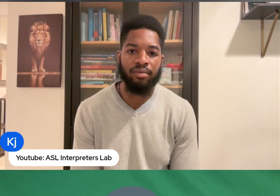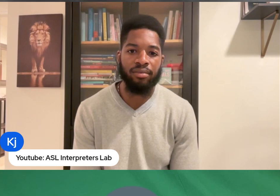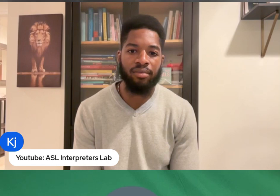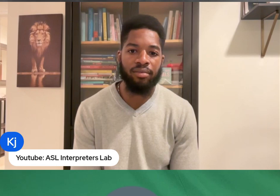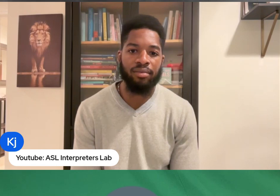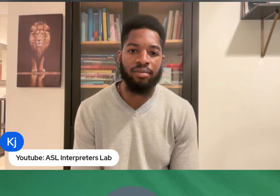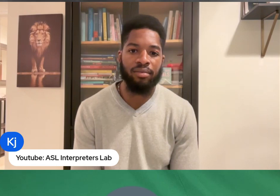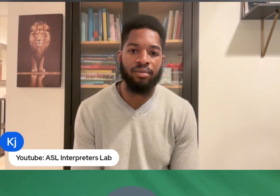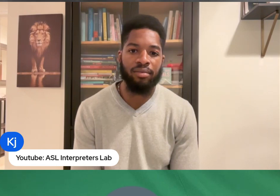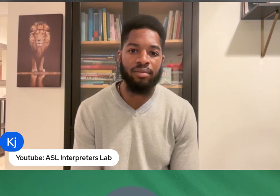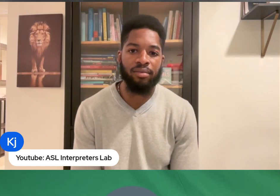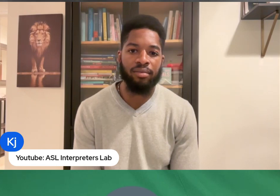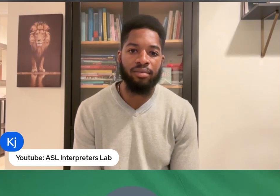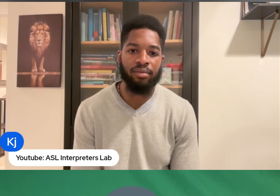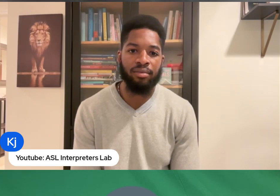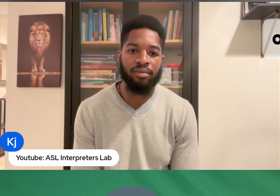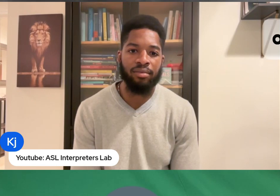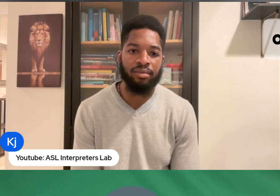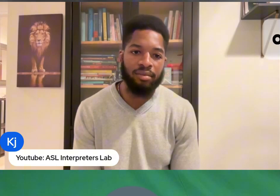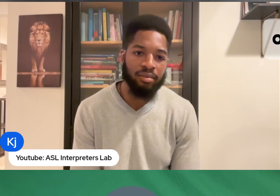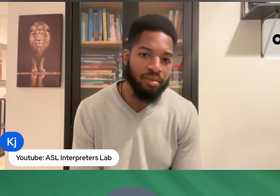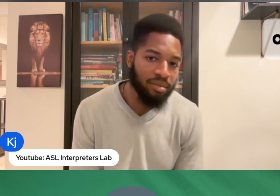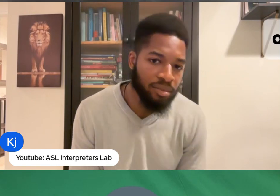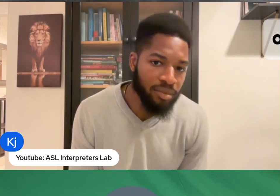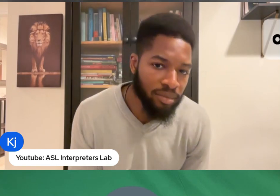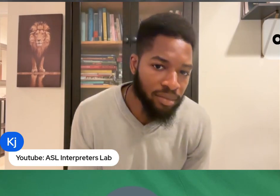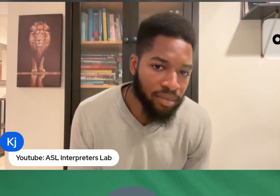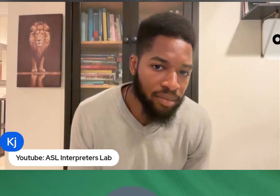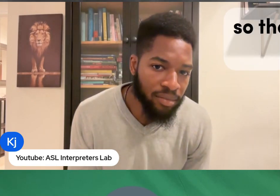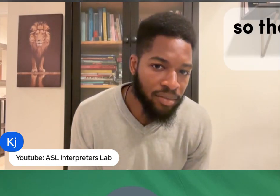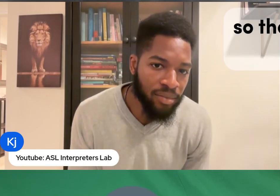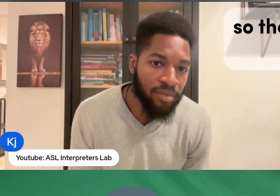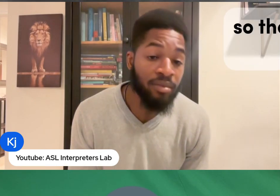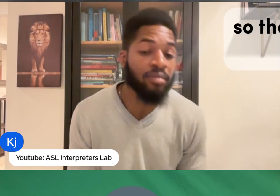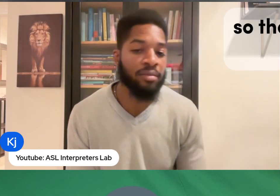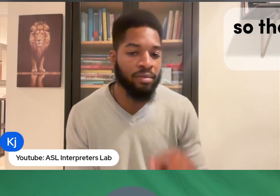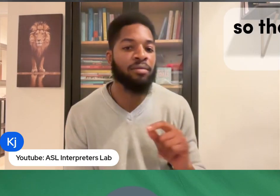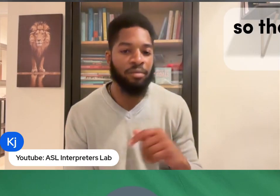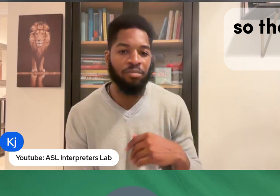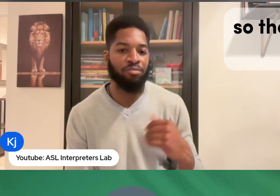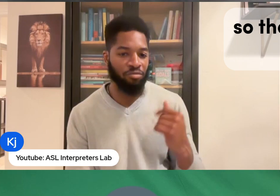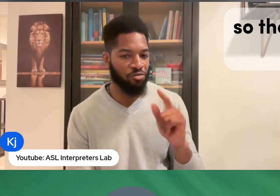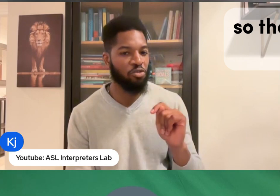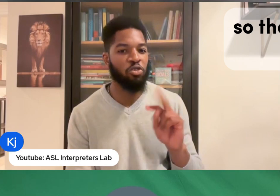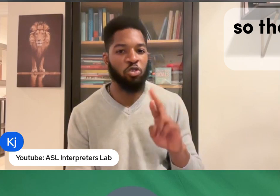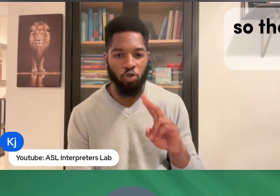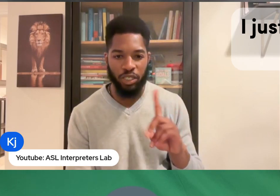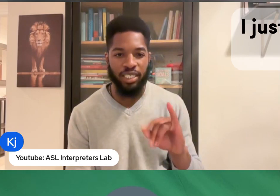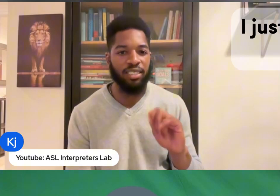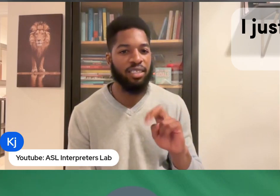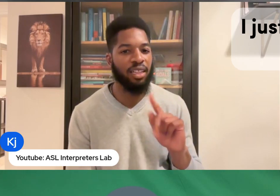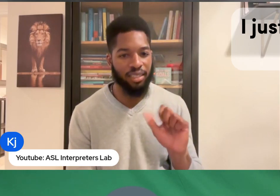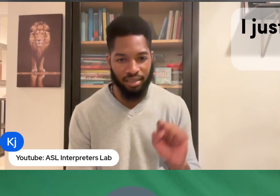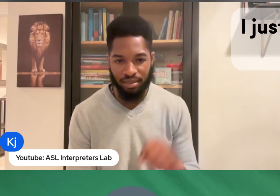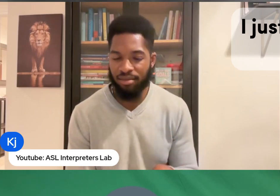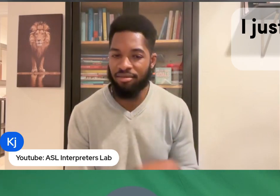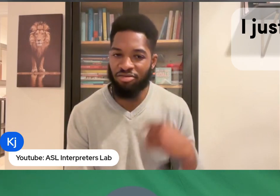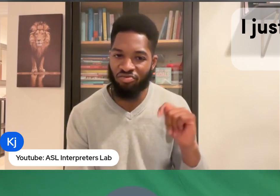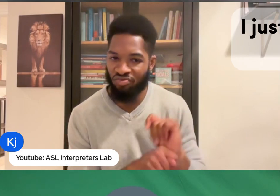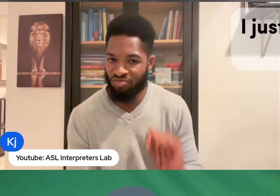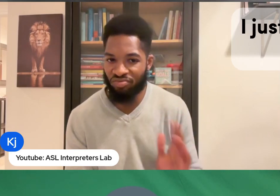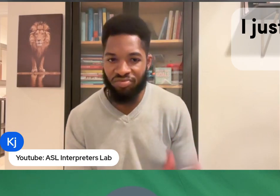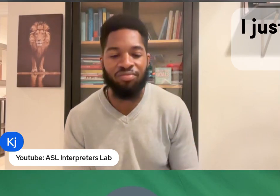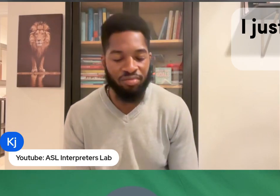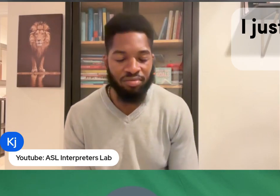that generation, they're called the traditionalists. okay, so the traditionalists. So they're still operating, and to this day, I just seen a lady in the grocery